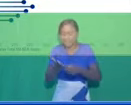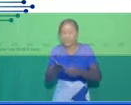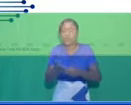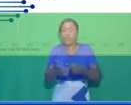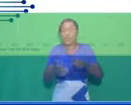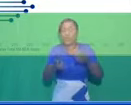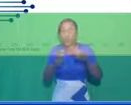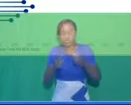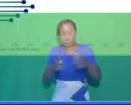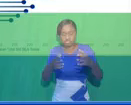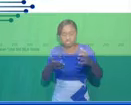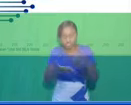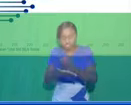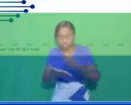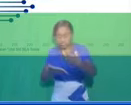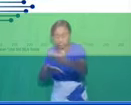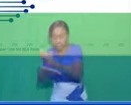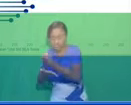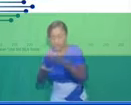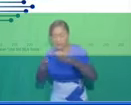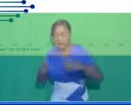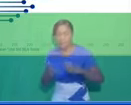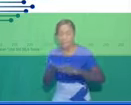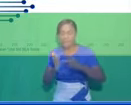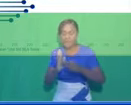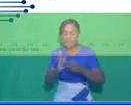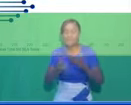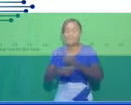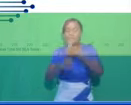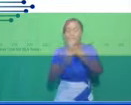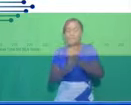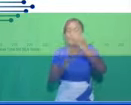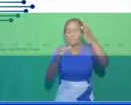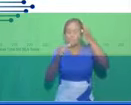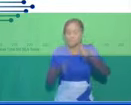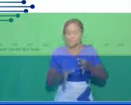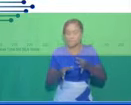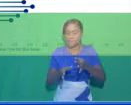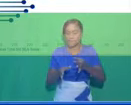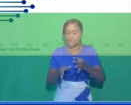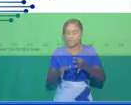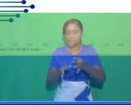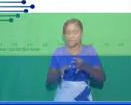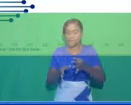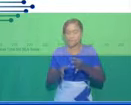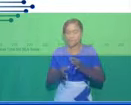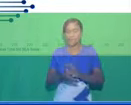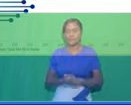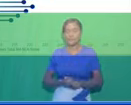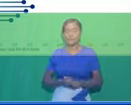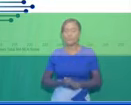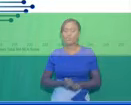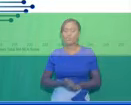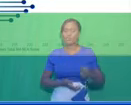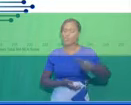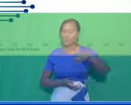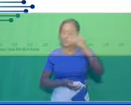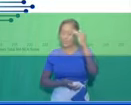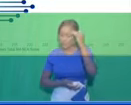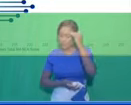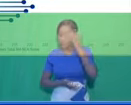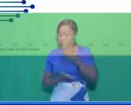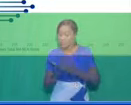it, we got the data, then we made a decision. Six. So we know people were concerned